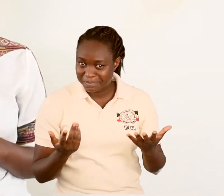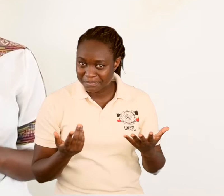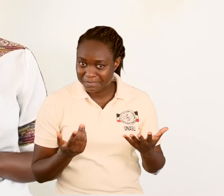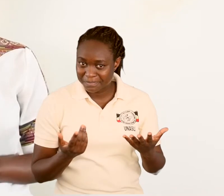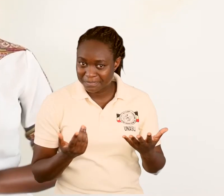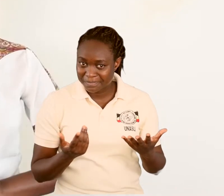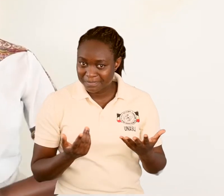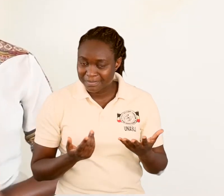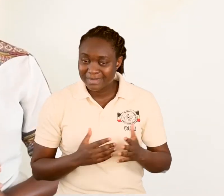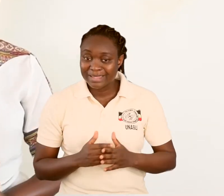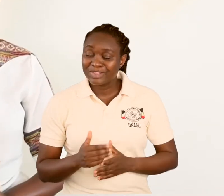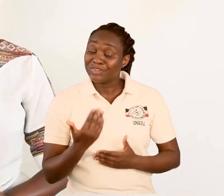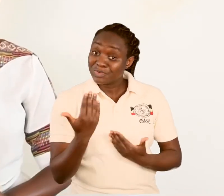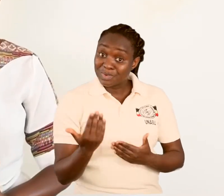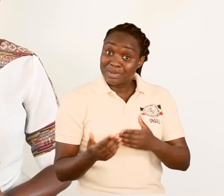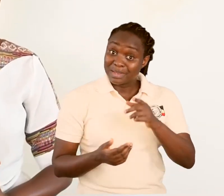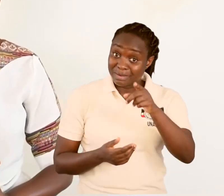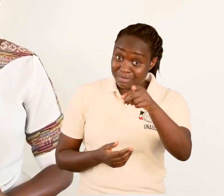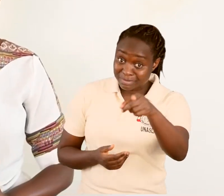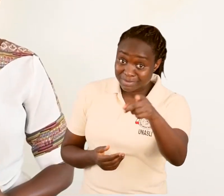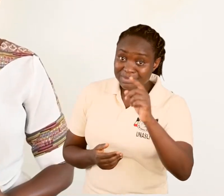So reward yourself